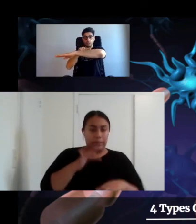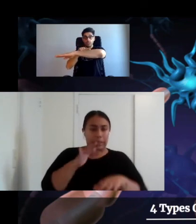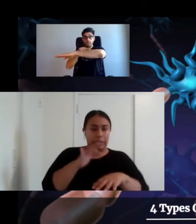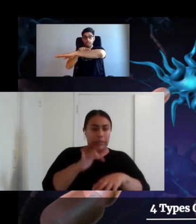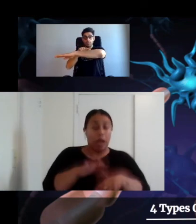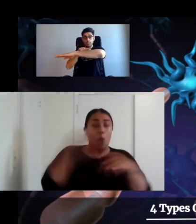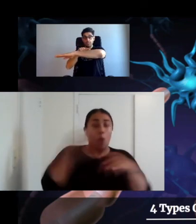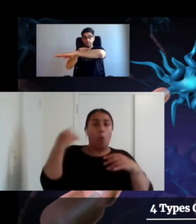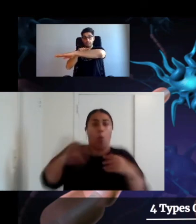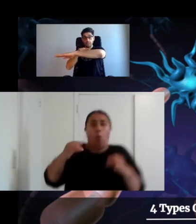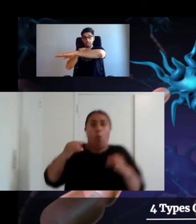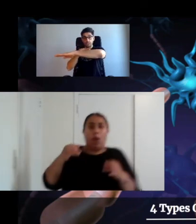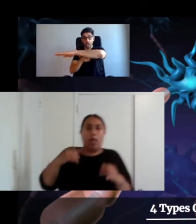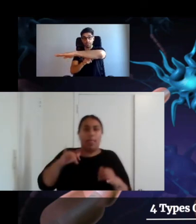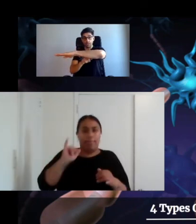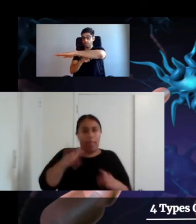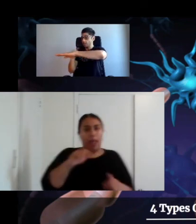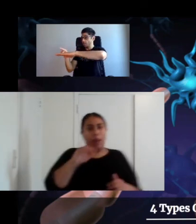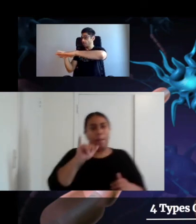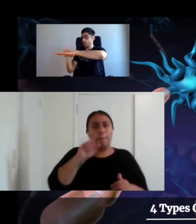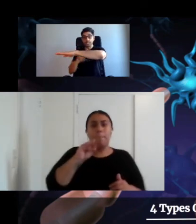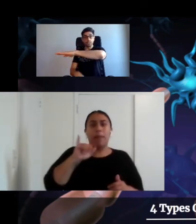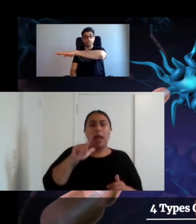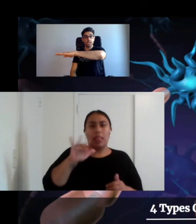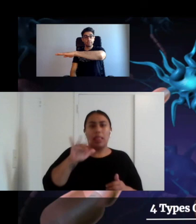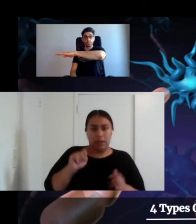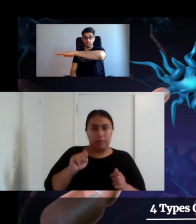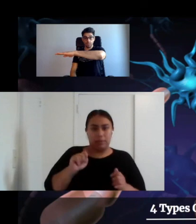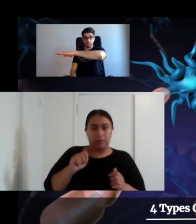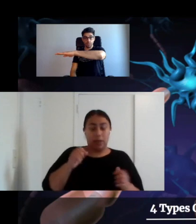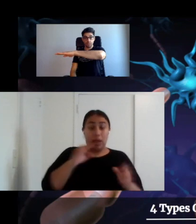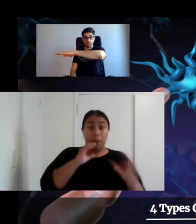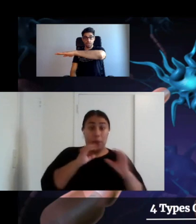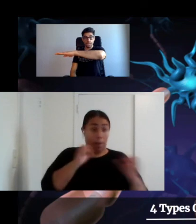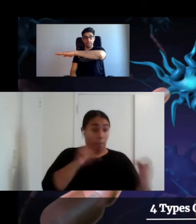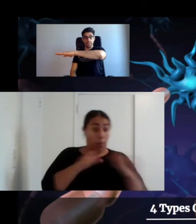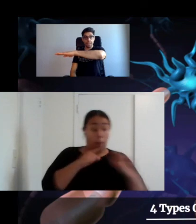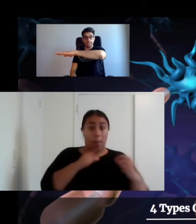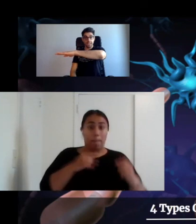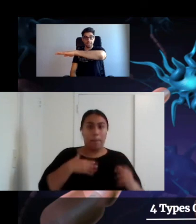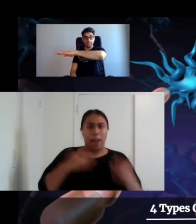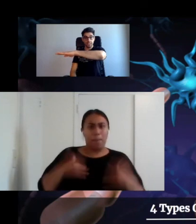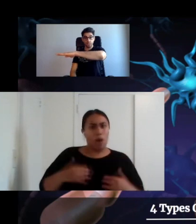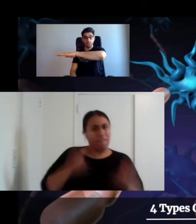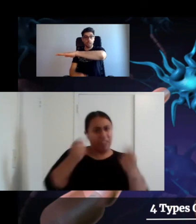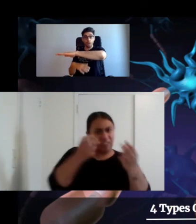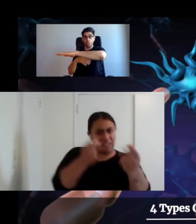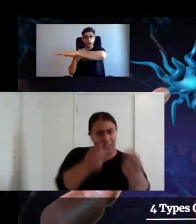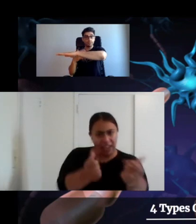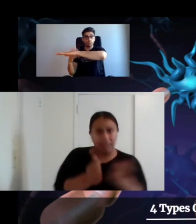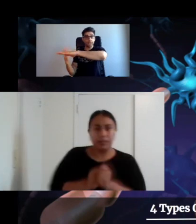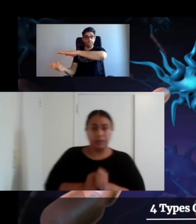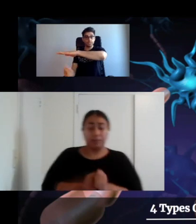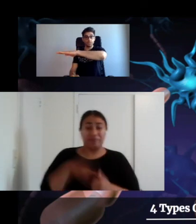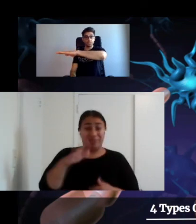down and even sometimes stop, so the signal is never received. And again, that can lead to a